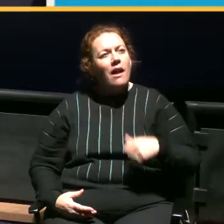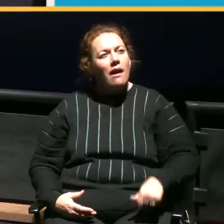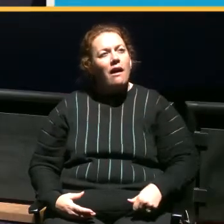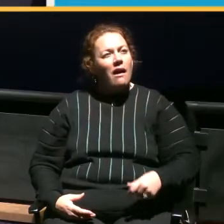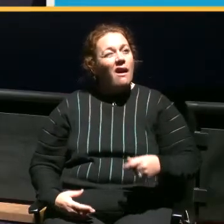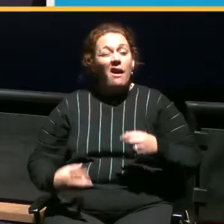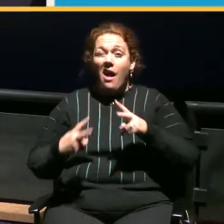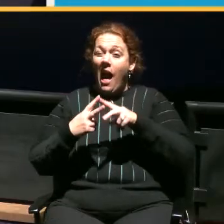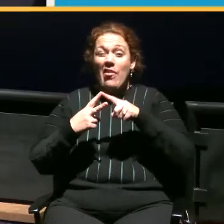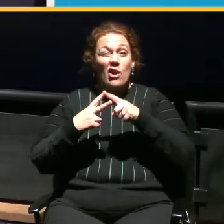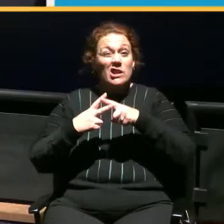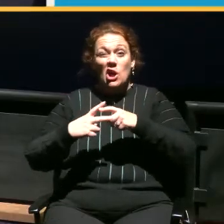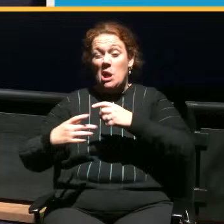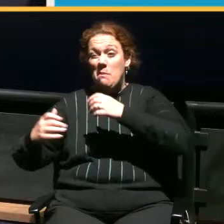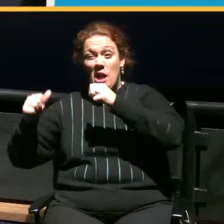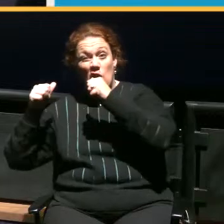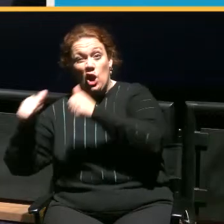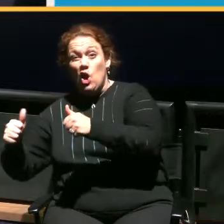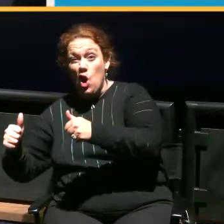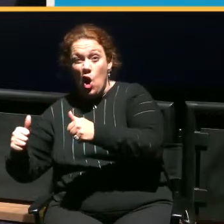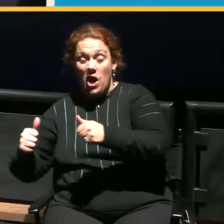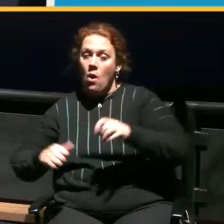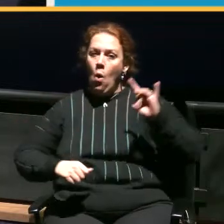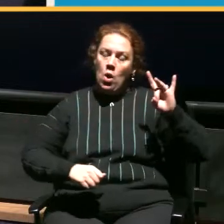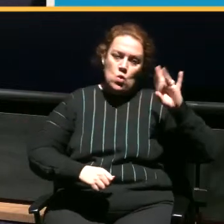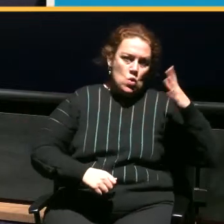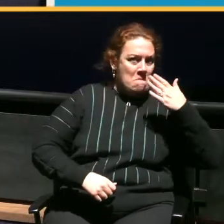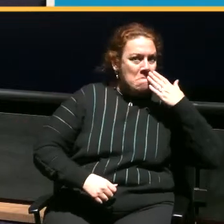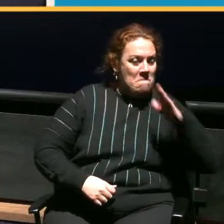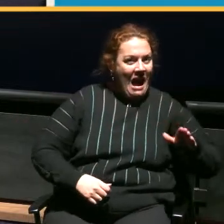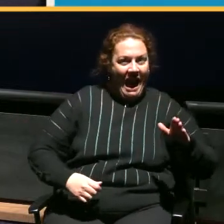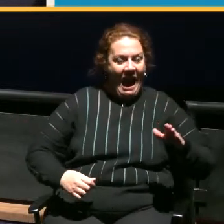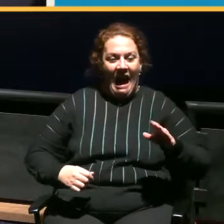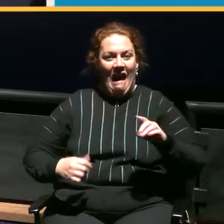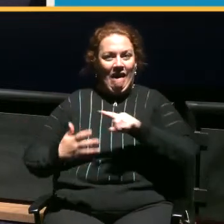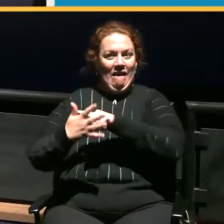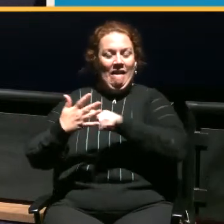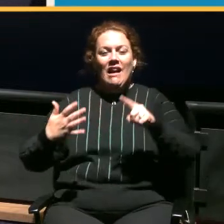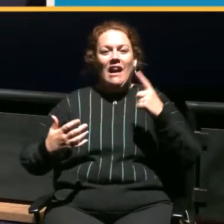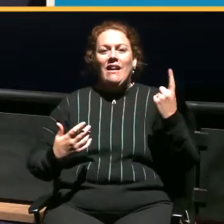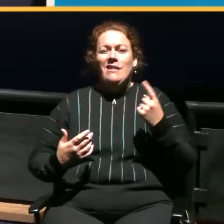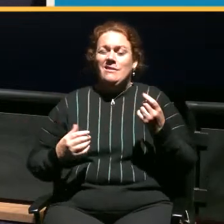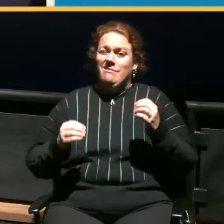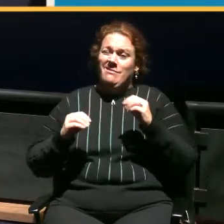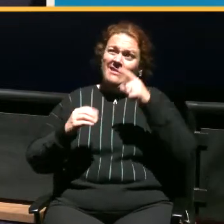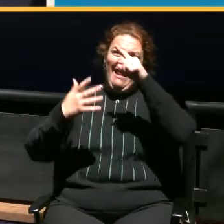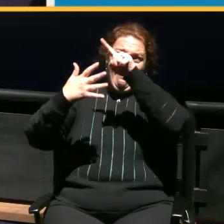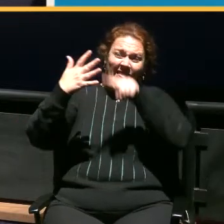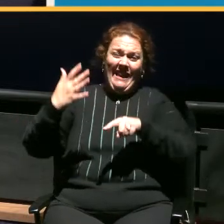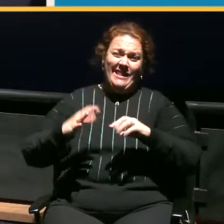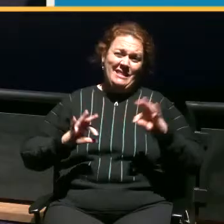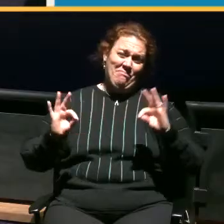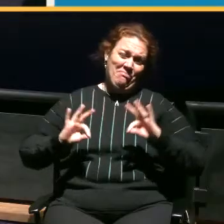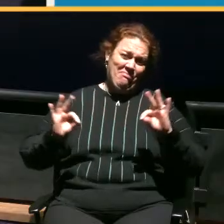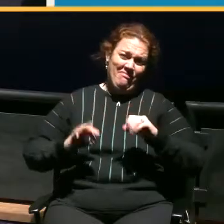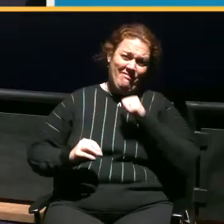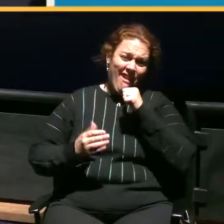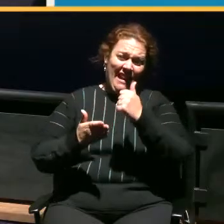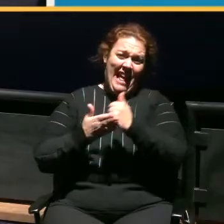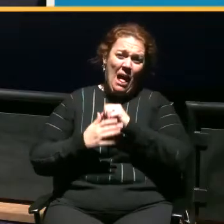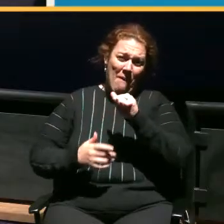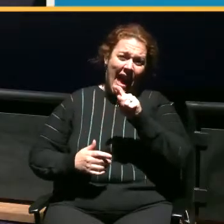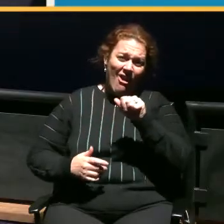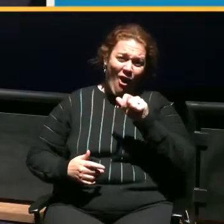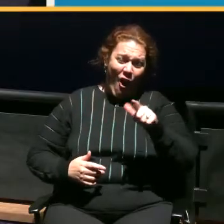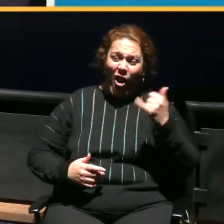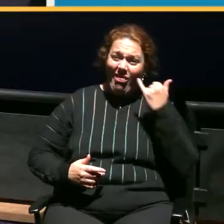going to be good or bad. I don't think this stuff is going to help us at all. It's going to be a good day, or just something to read while, you know, the inevitable happens if something goes wrong,